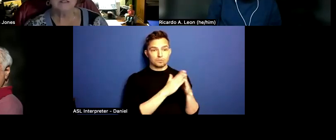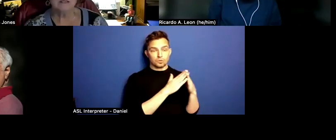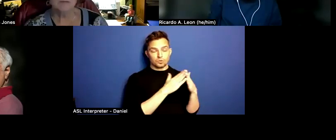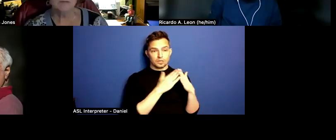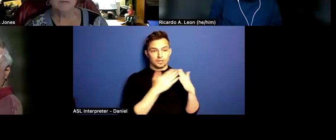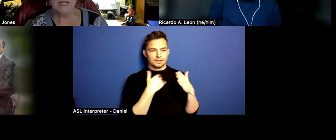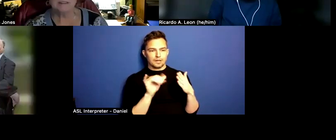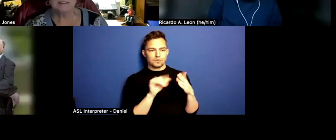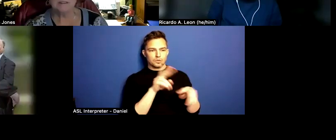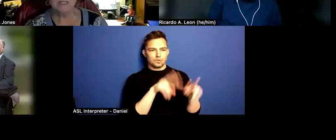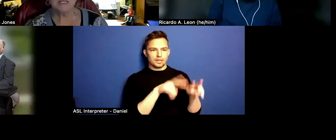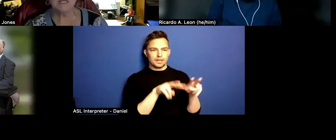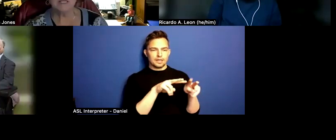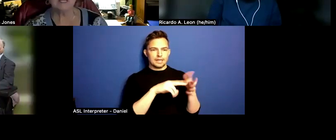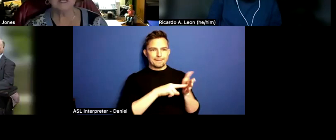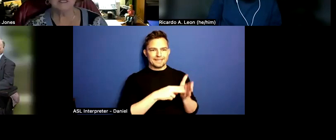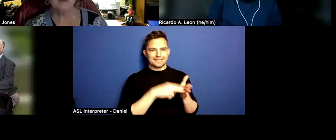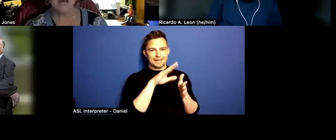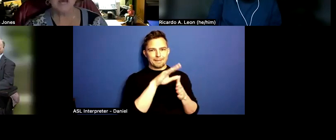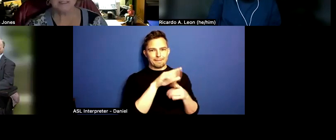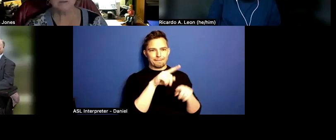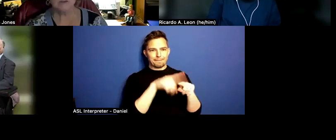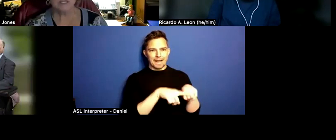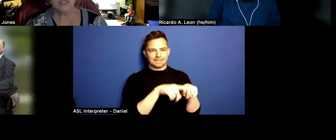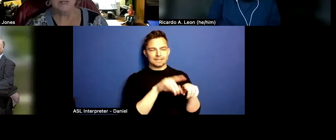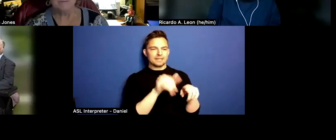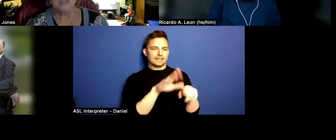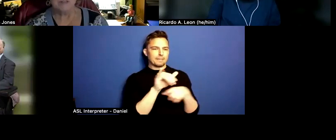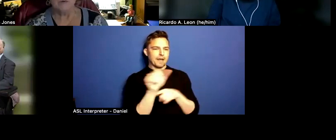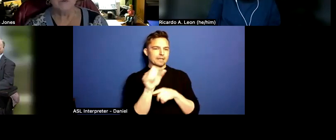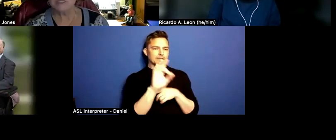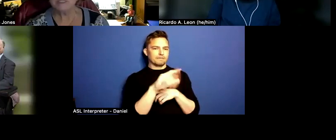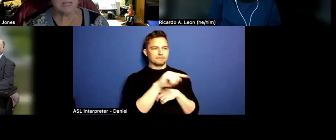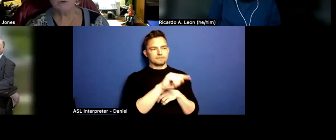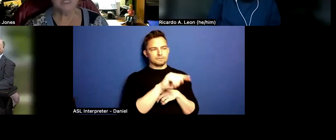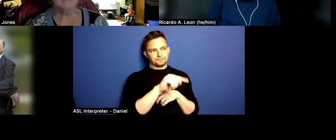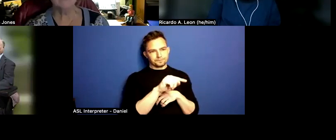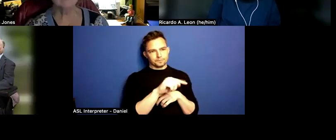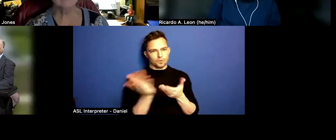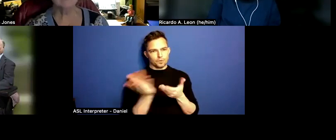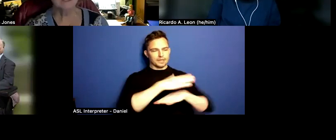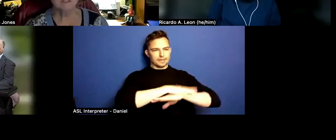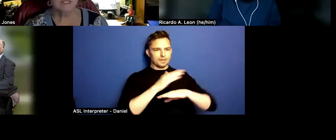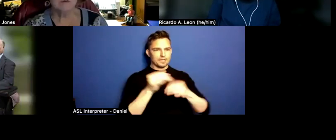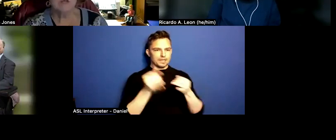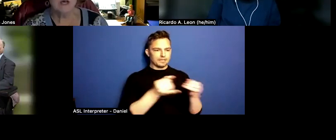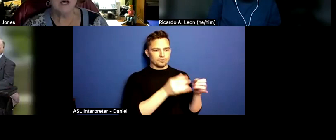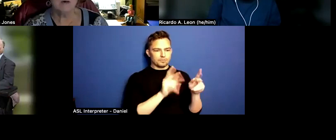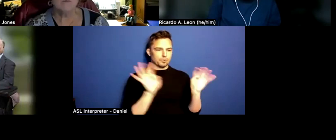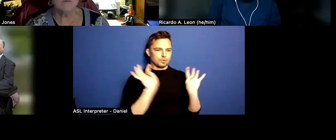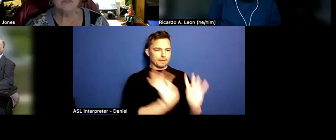at implicit bias, to me that is the biases or what we bring to the table, or individuals come to the